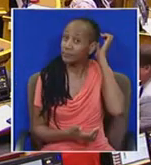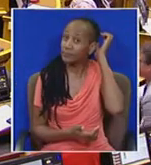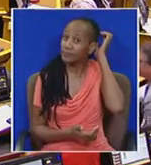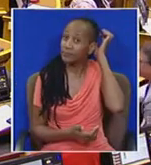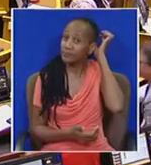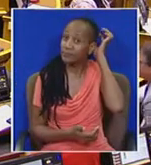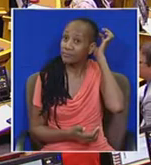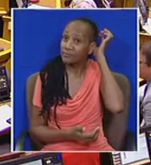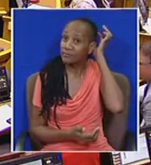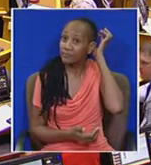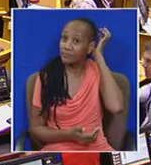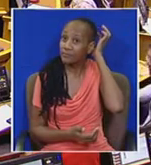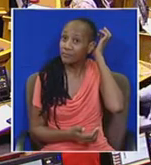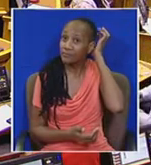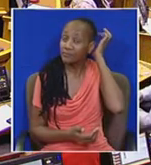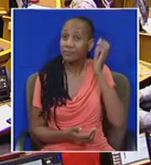What?